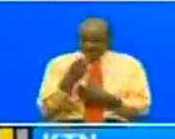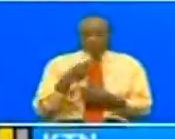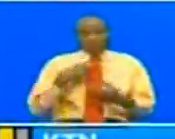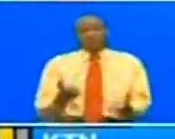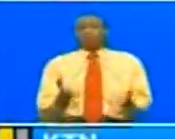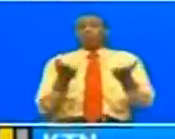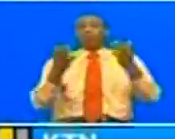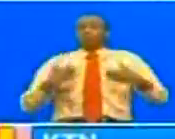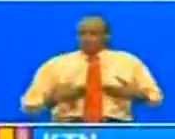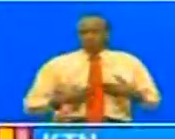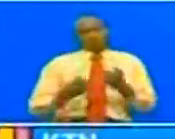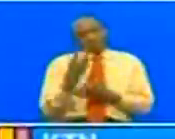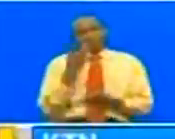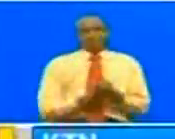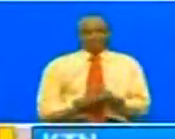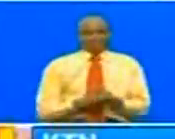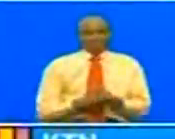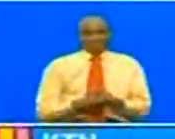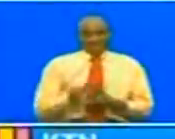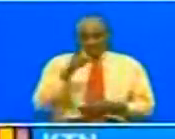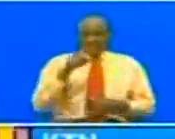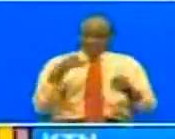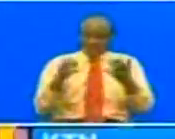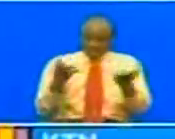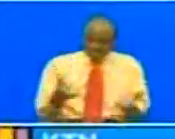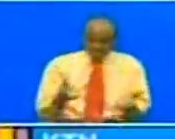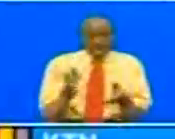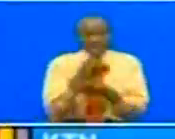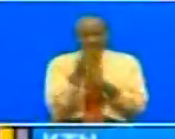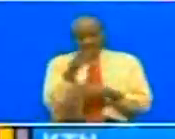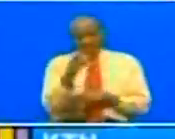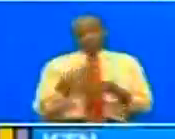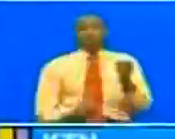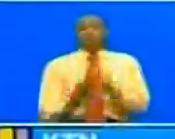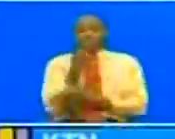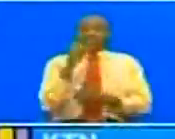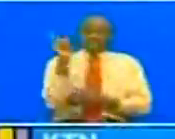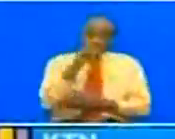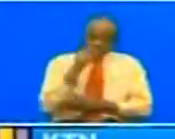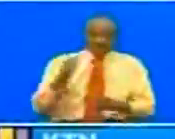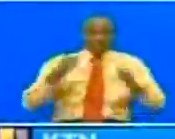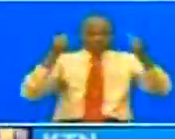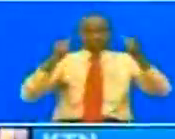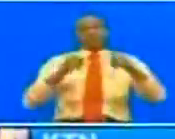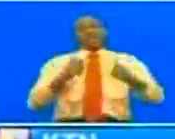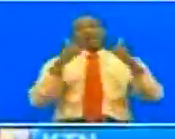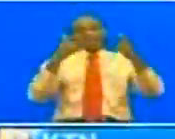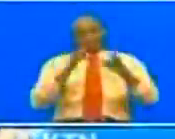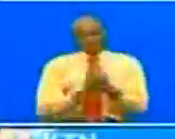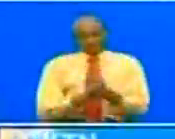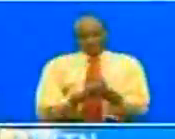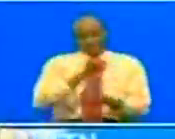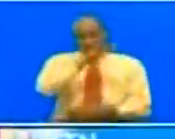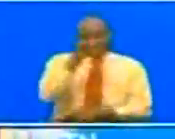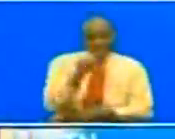the youth to come up. The seven veteran players are the ambassadors of the just launched Nairobi Champions Cup.